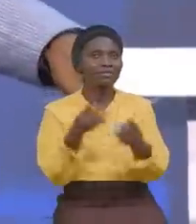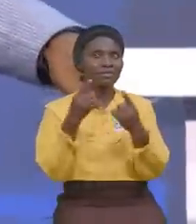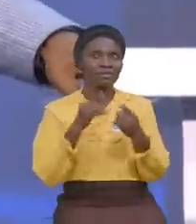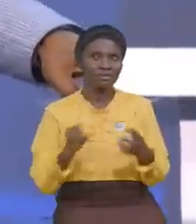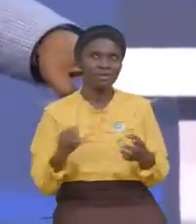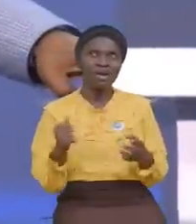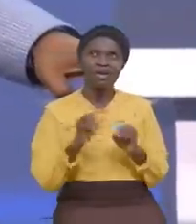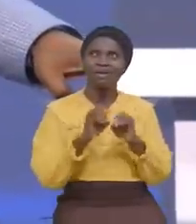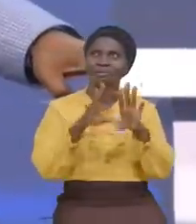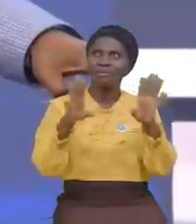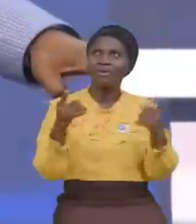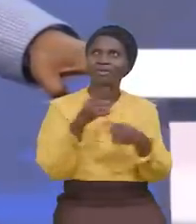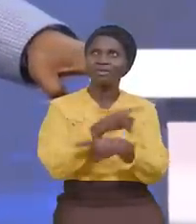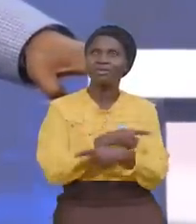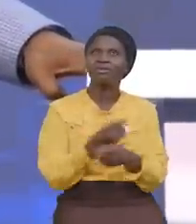day coming.